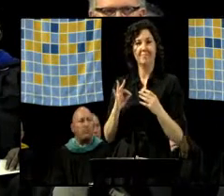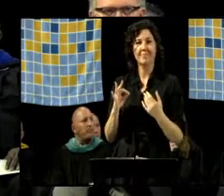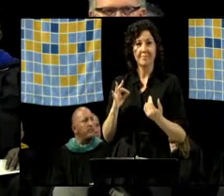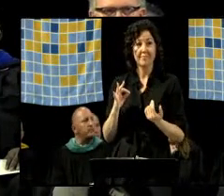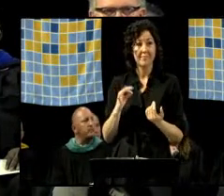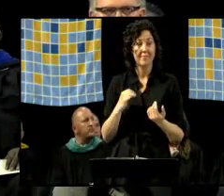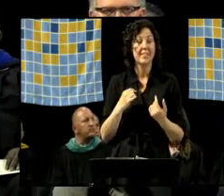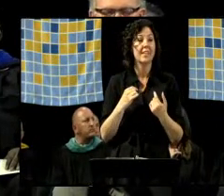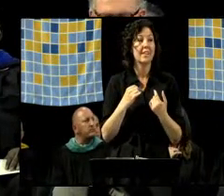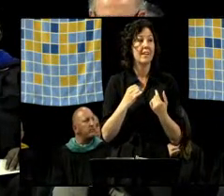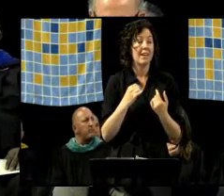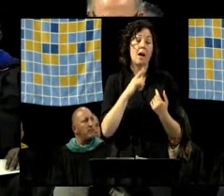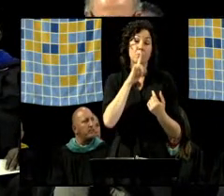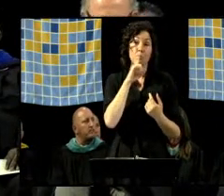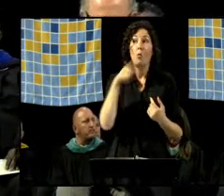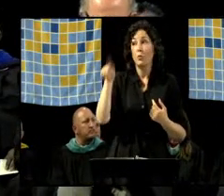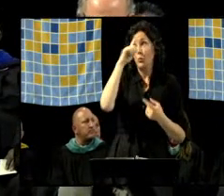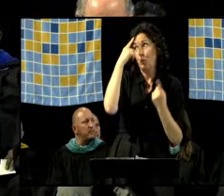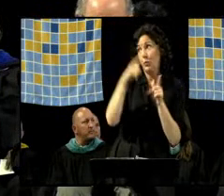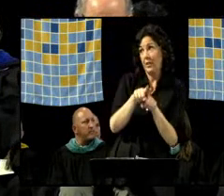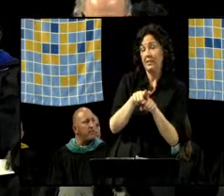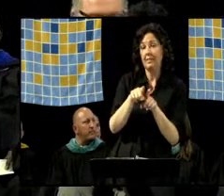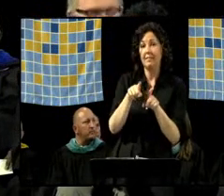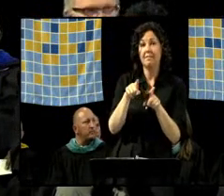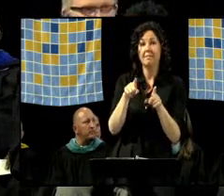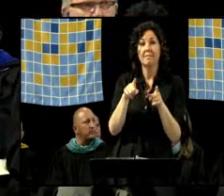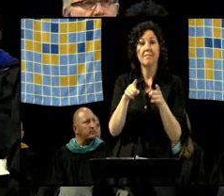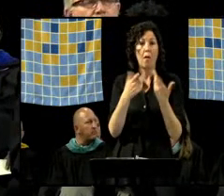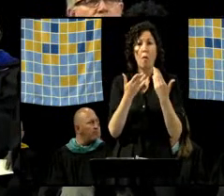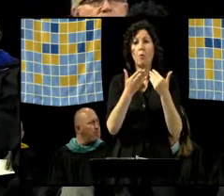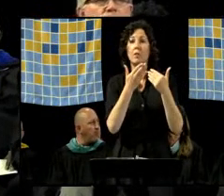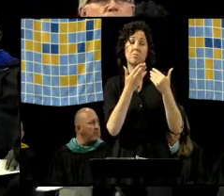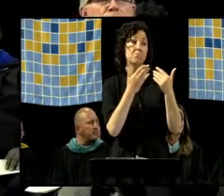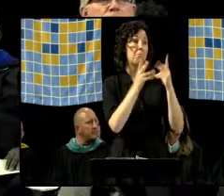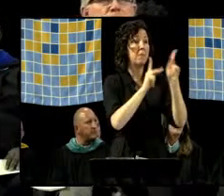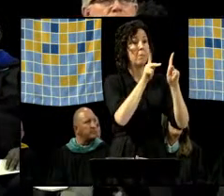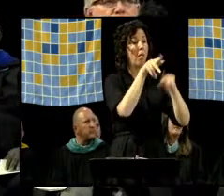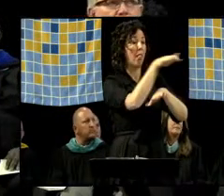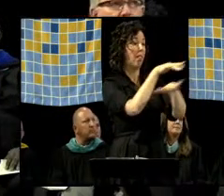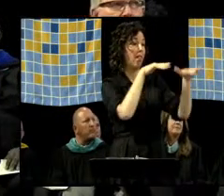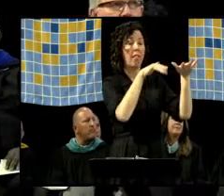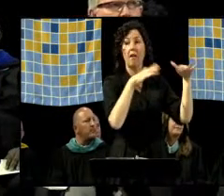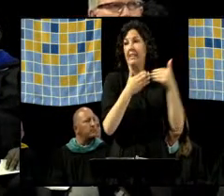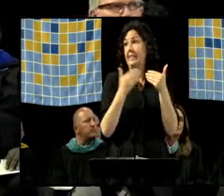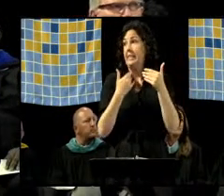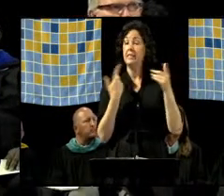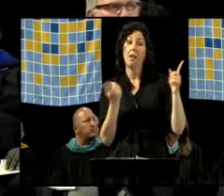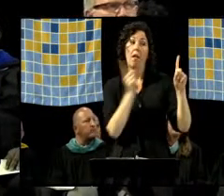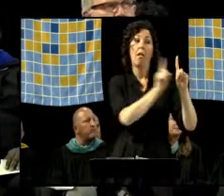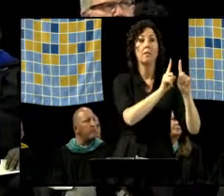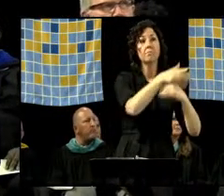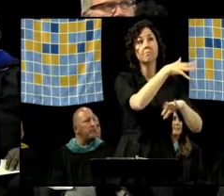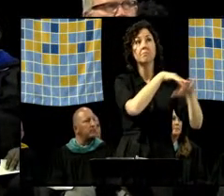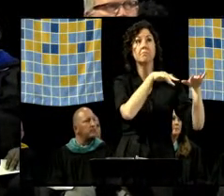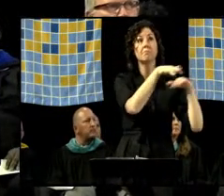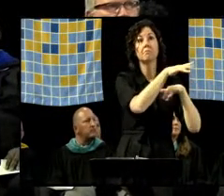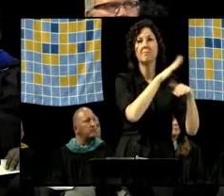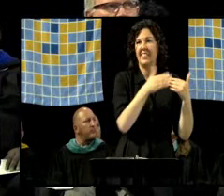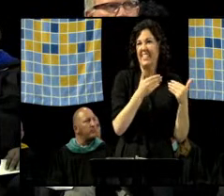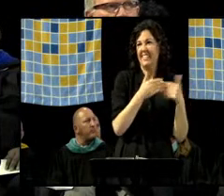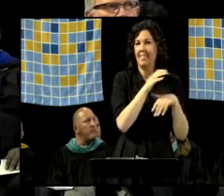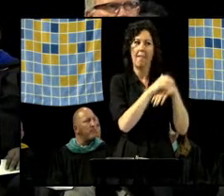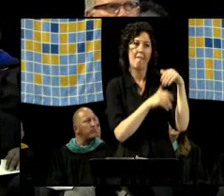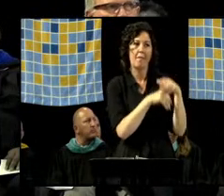I'm sure many of you, have learned that it's not difficult to blend into the crowd, to follow what's trendy or popular, or live comfortably rather